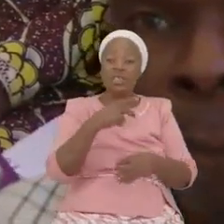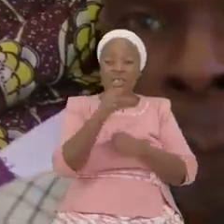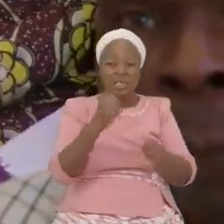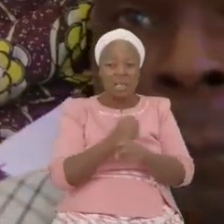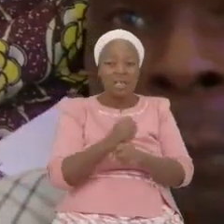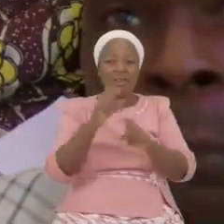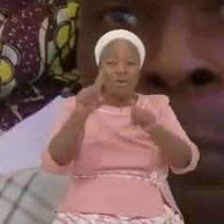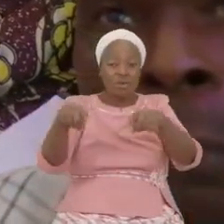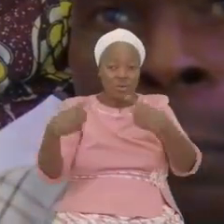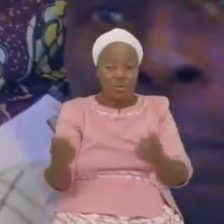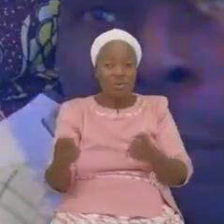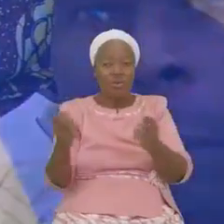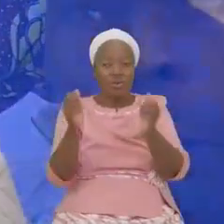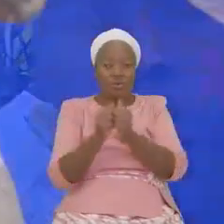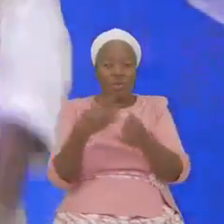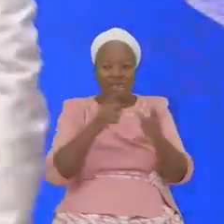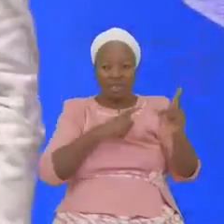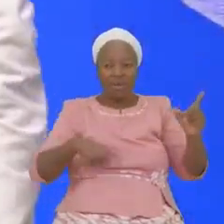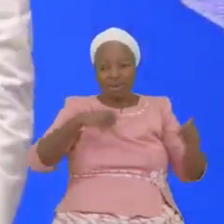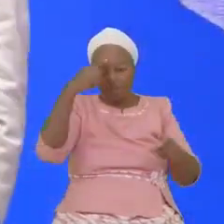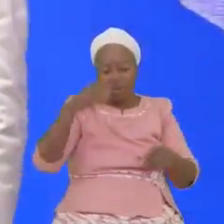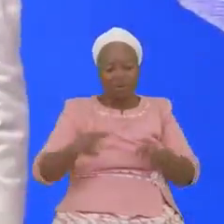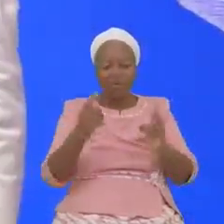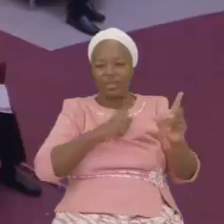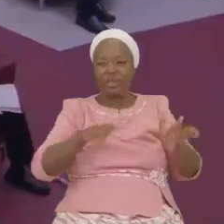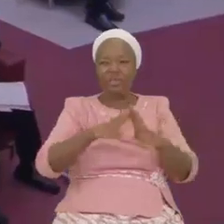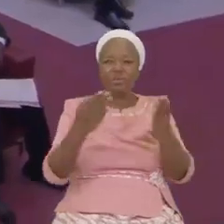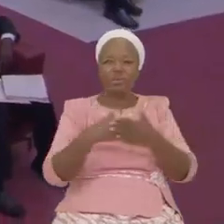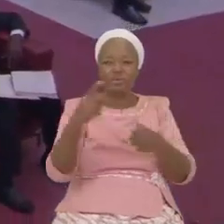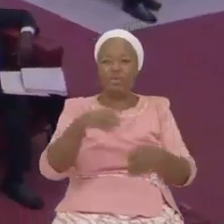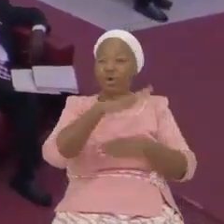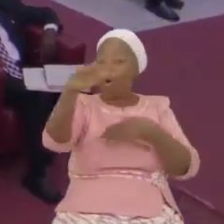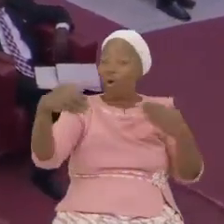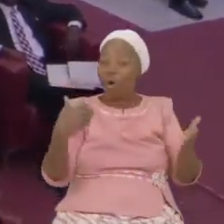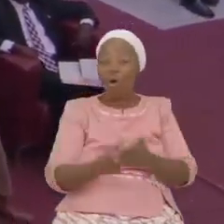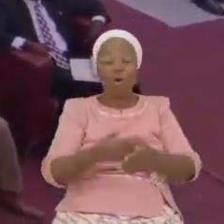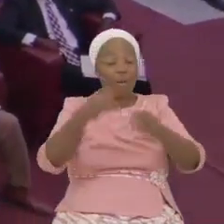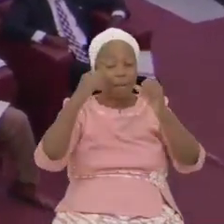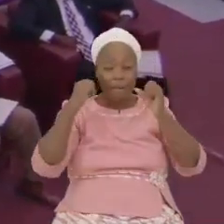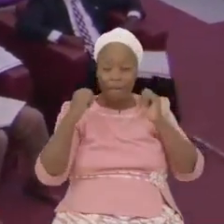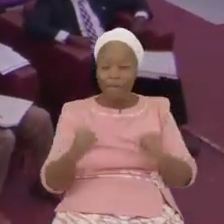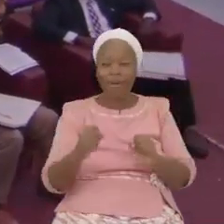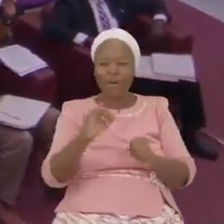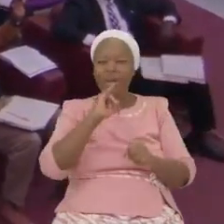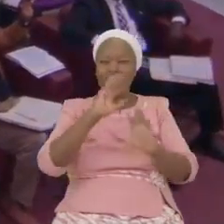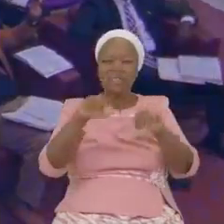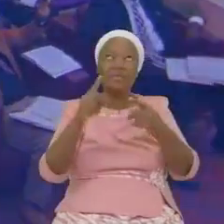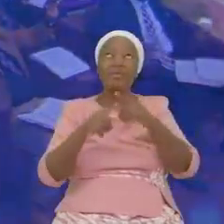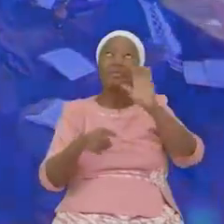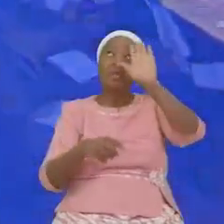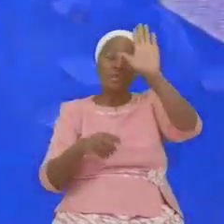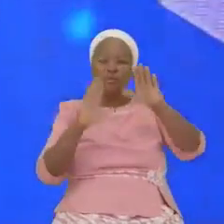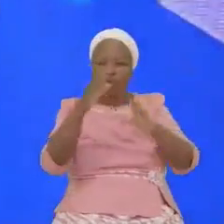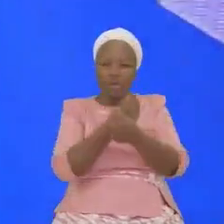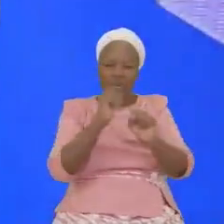Good way of the Lord is open before you. All power is given unto him, your